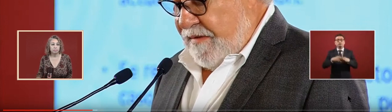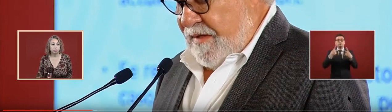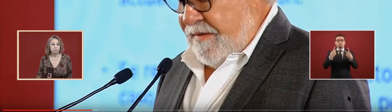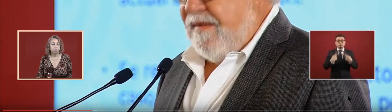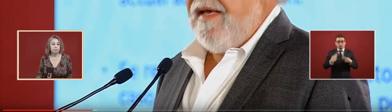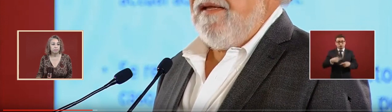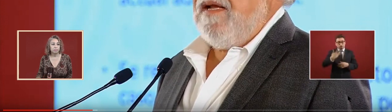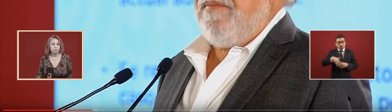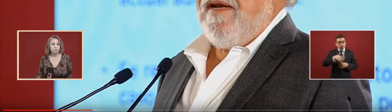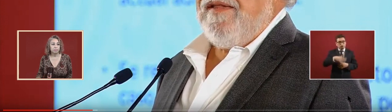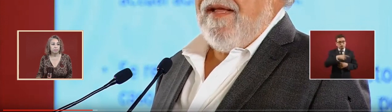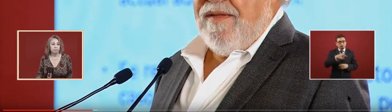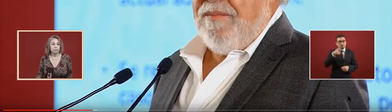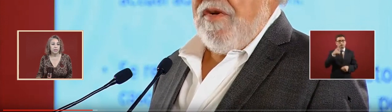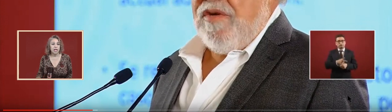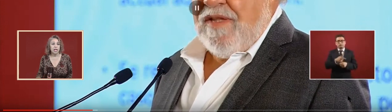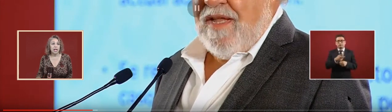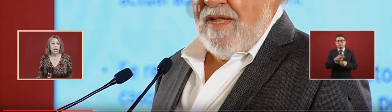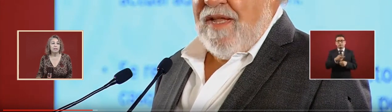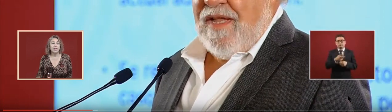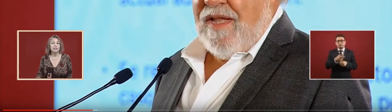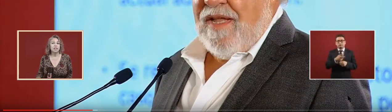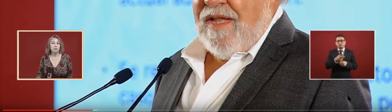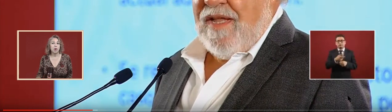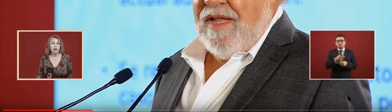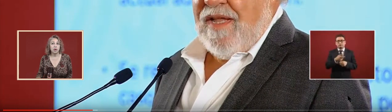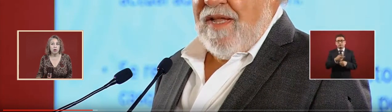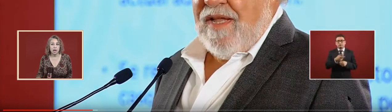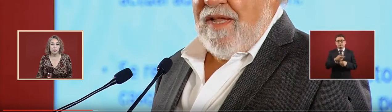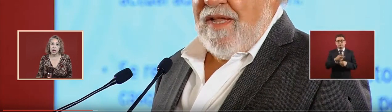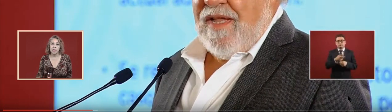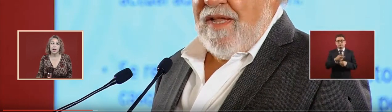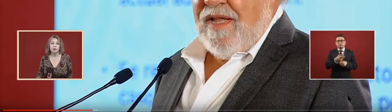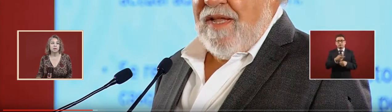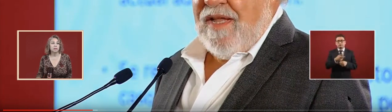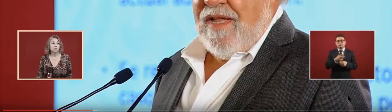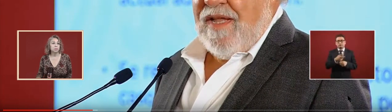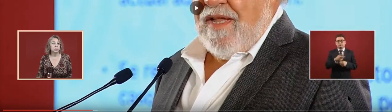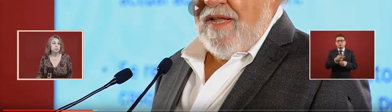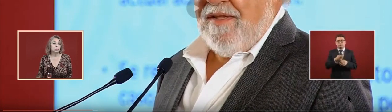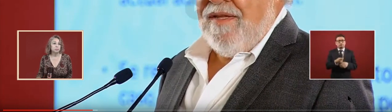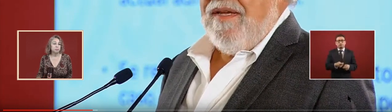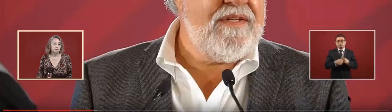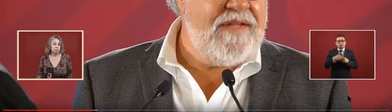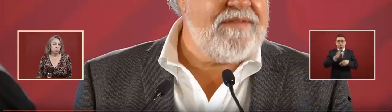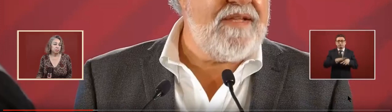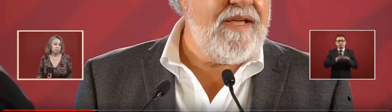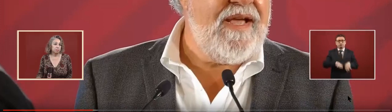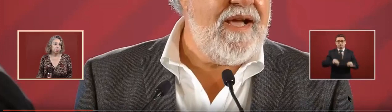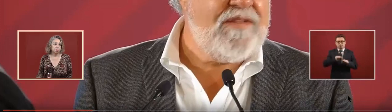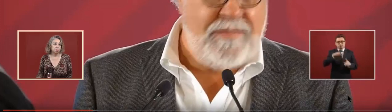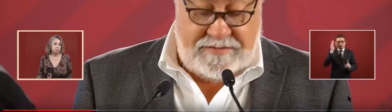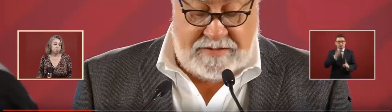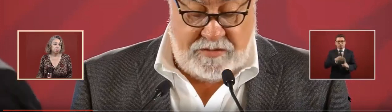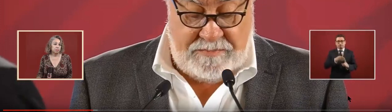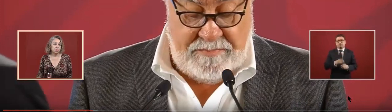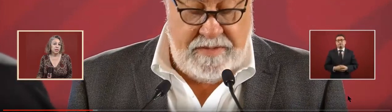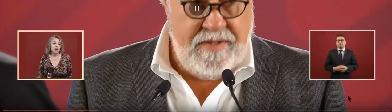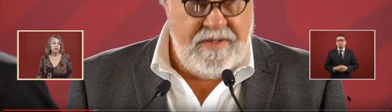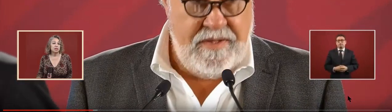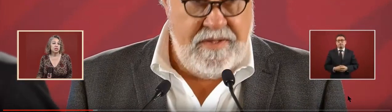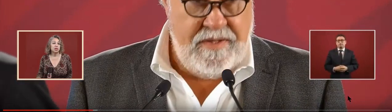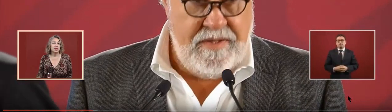Personas desaparecidas es la prioridad. And that's their priority right now. De esta